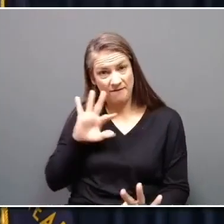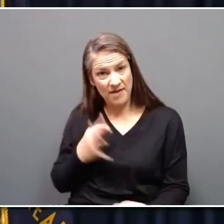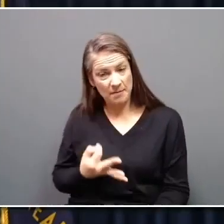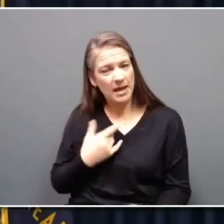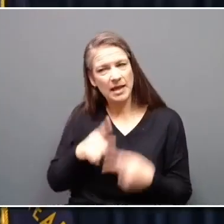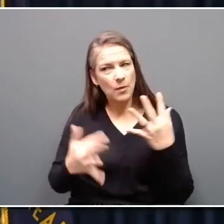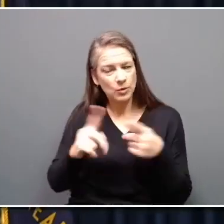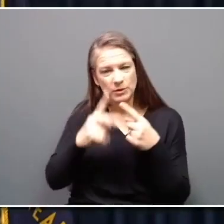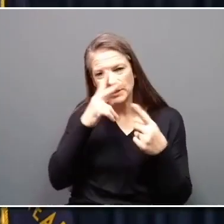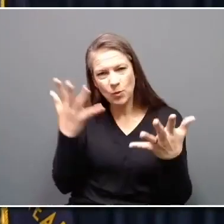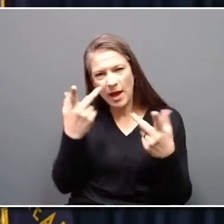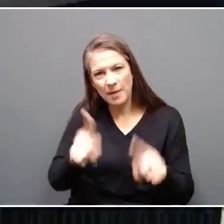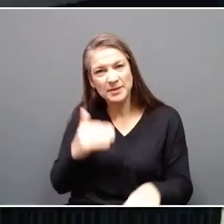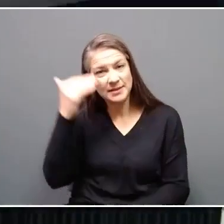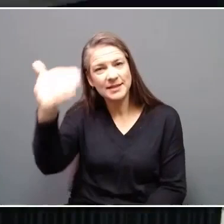journey takes us next. Thank you.